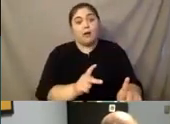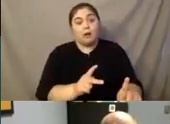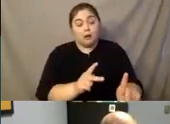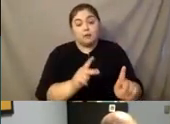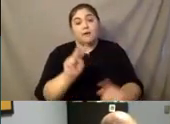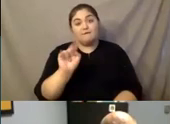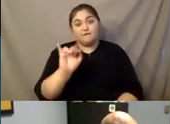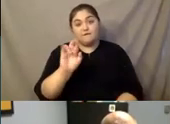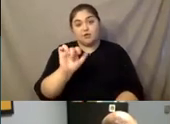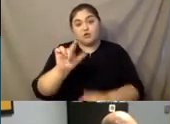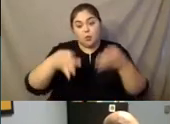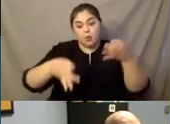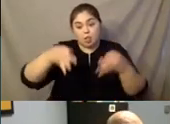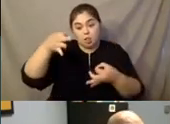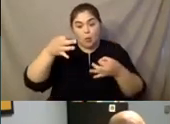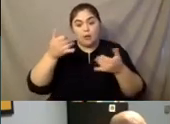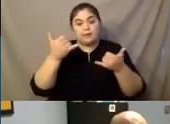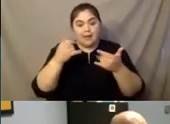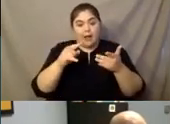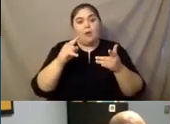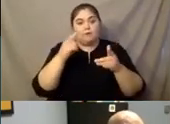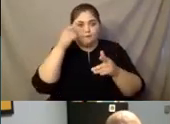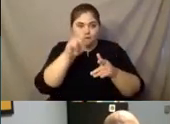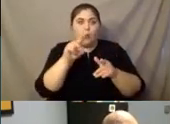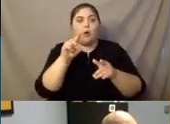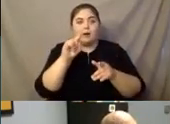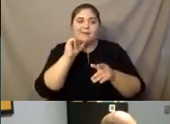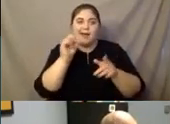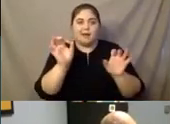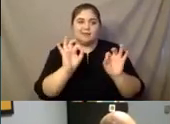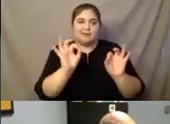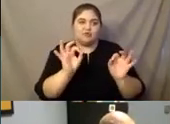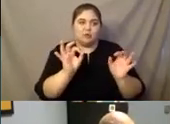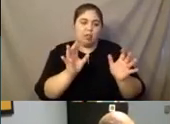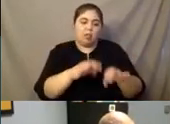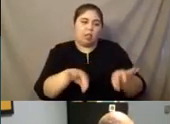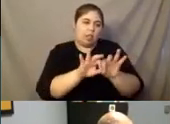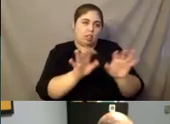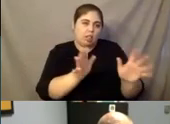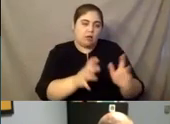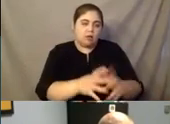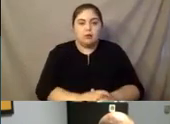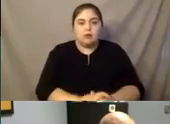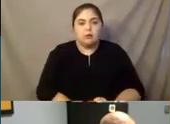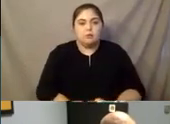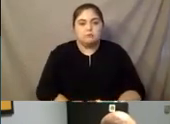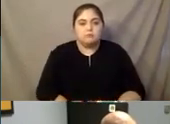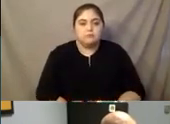Virtual court was expanded to non-essential matters in April. In May, court staff started to